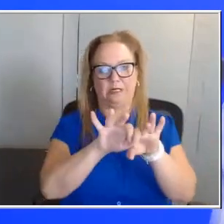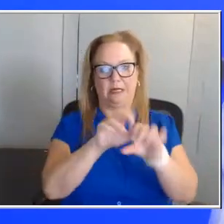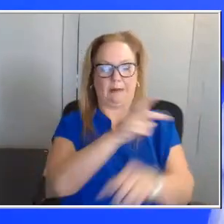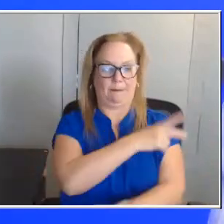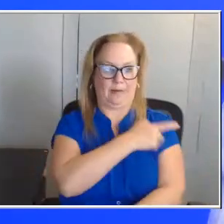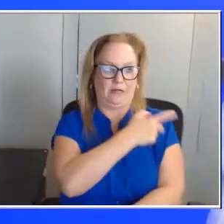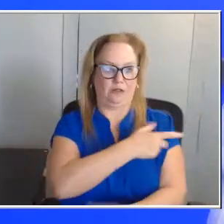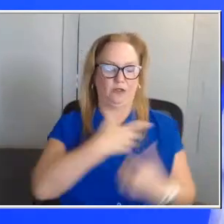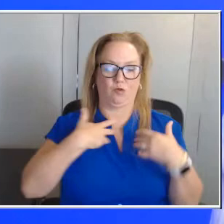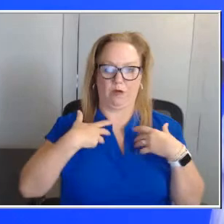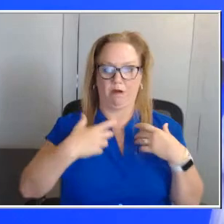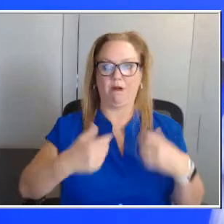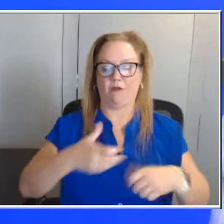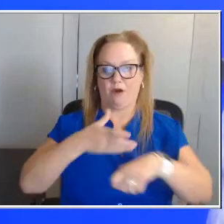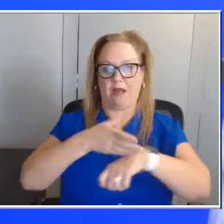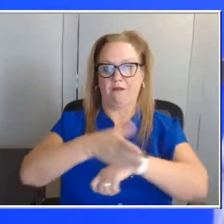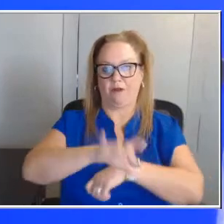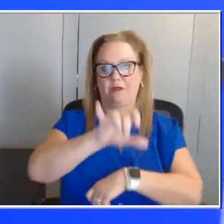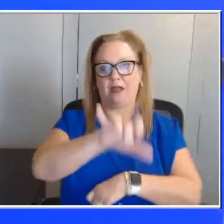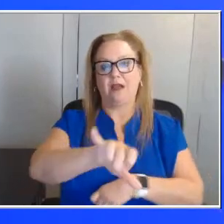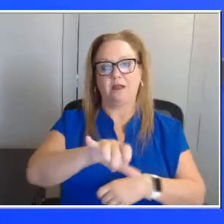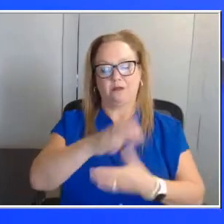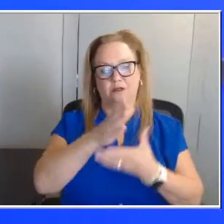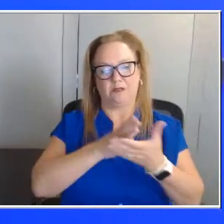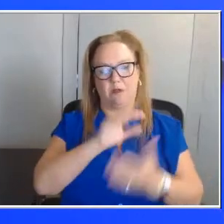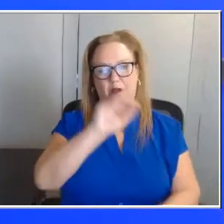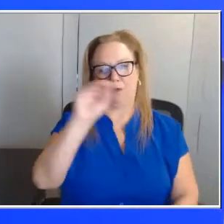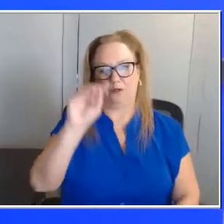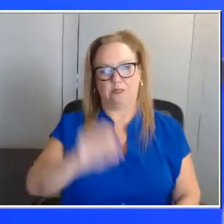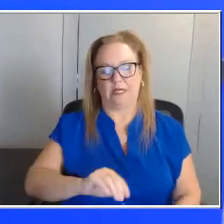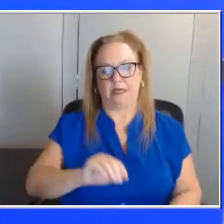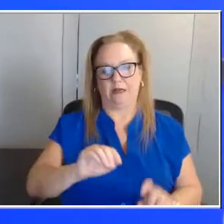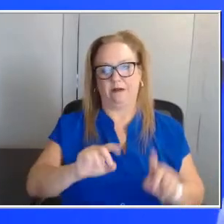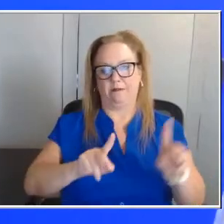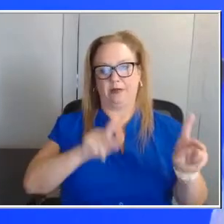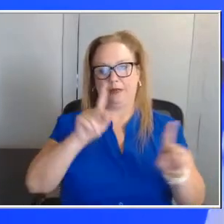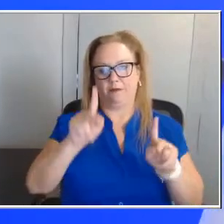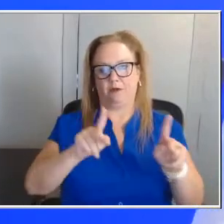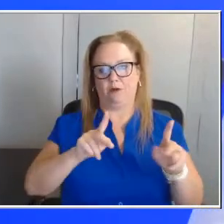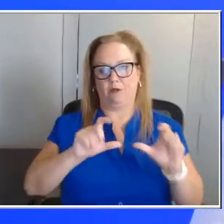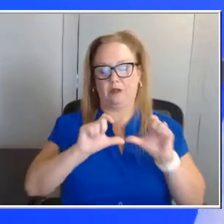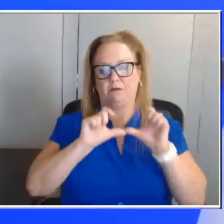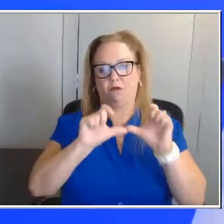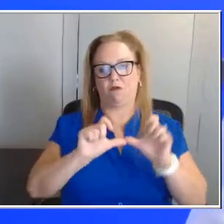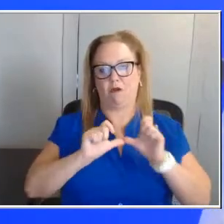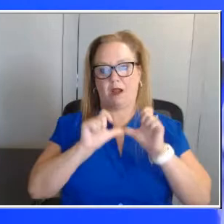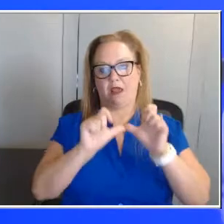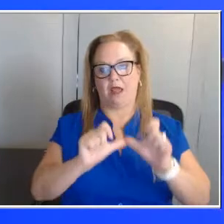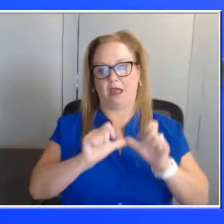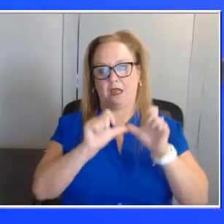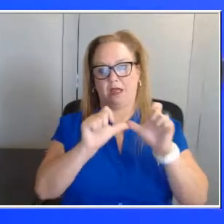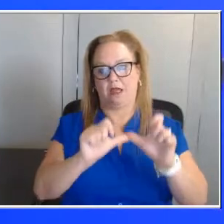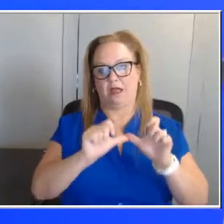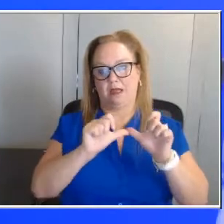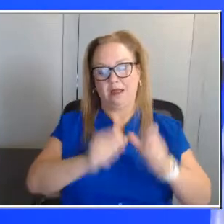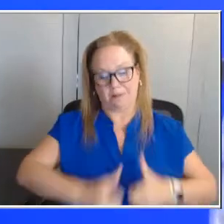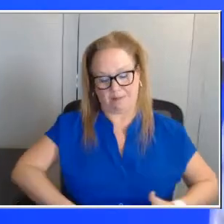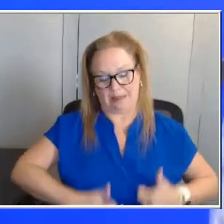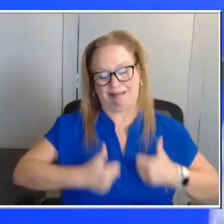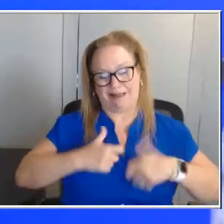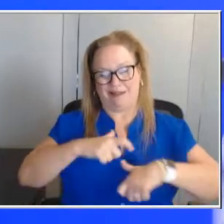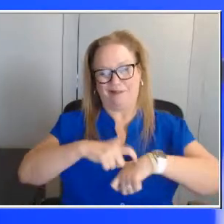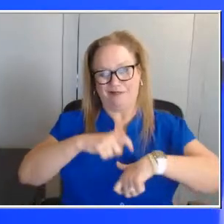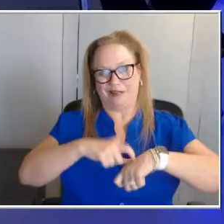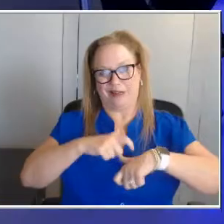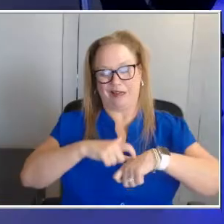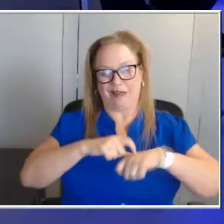after that. But there is going to be a small percent of patients that we think that this is going to end up being a chronic, maybe a lifelong sort of endeavor for